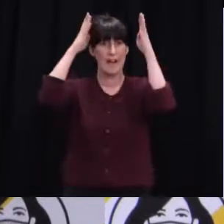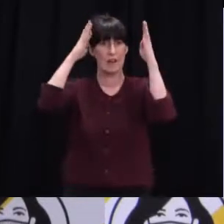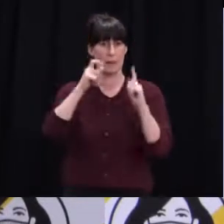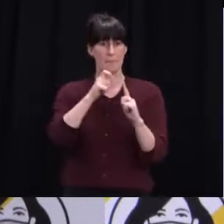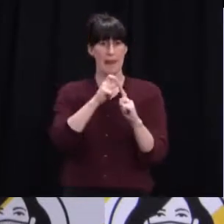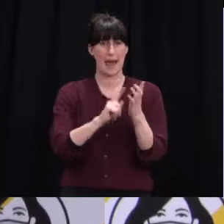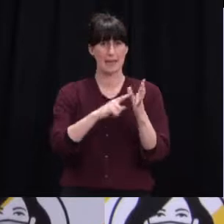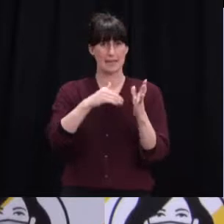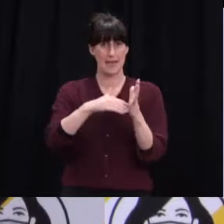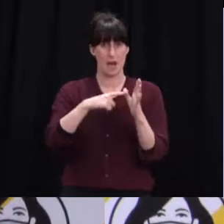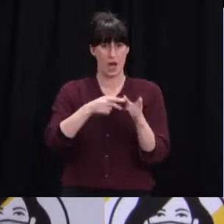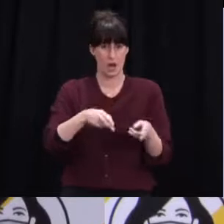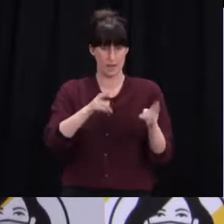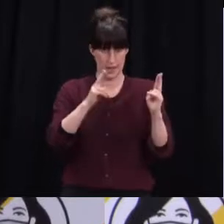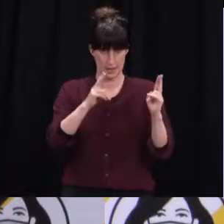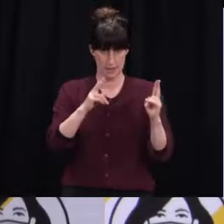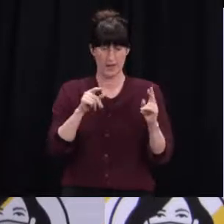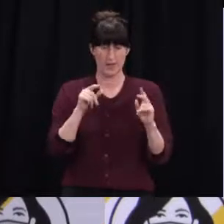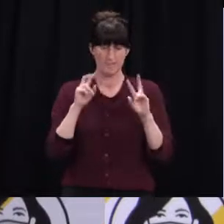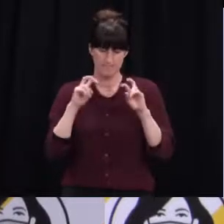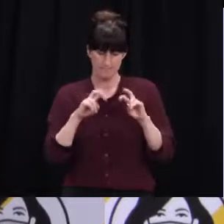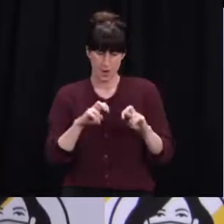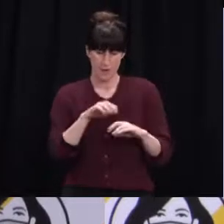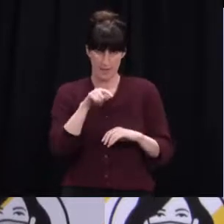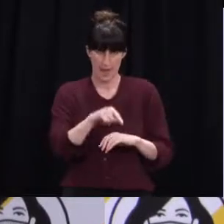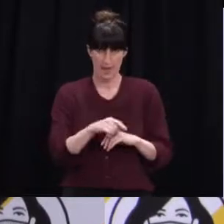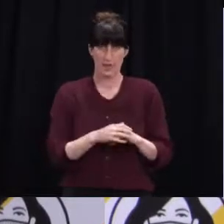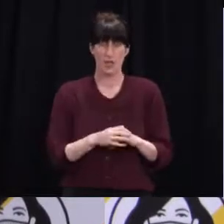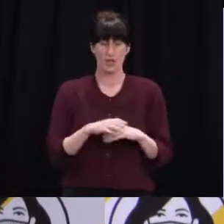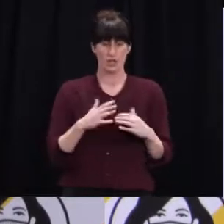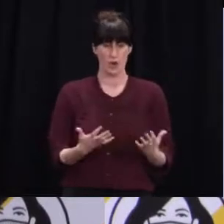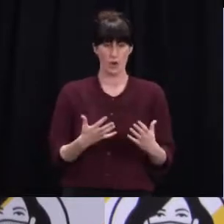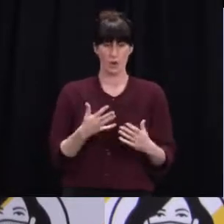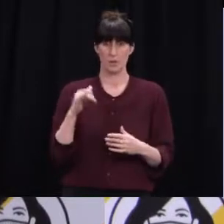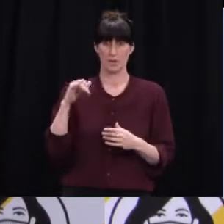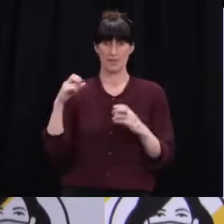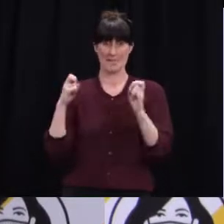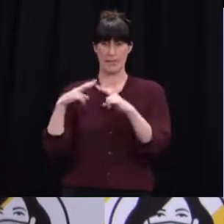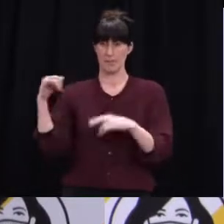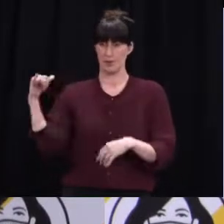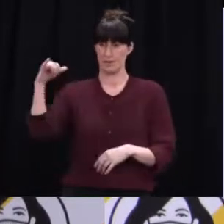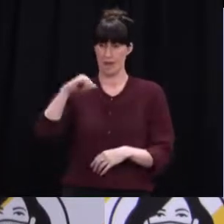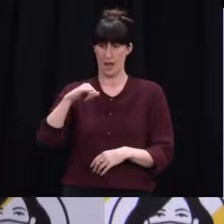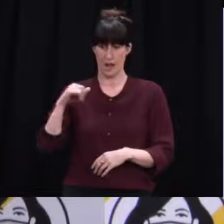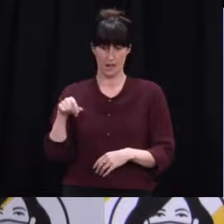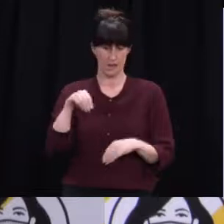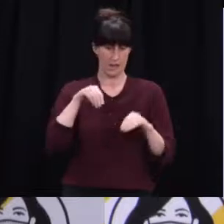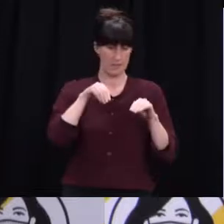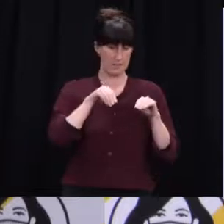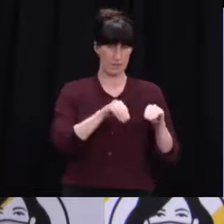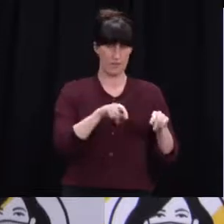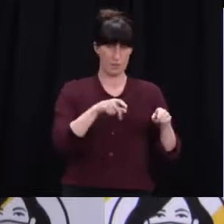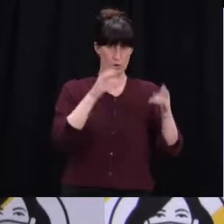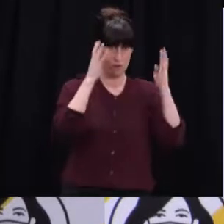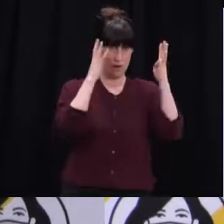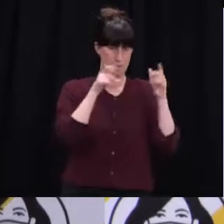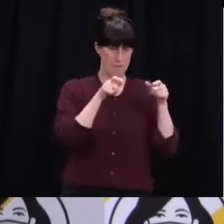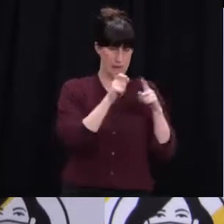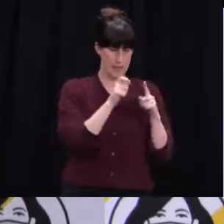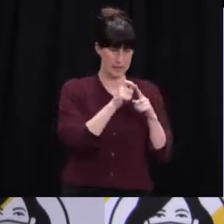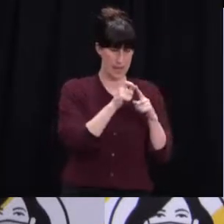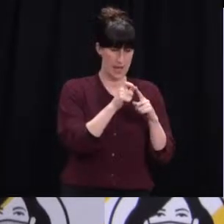Plaza investigation, we know that the family that contracted Delta from the Sydney returnee, the